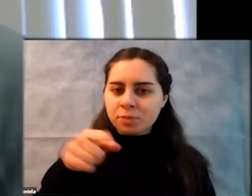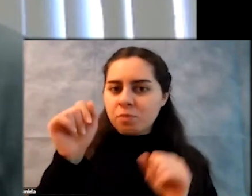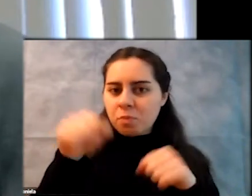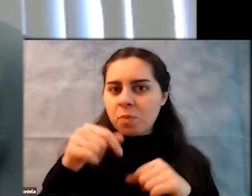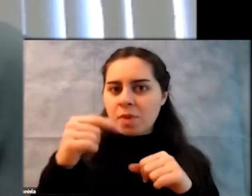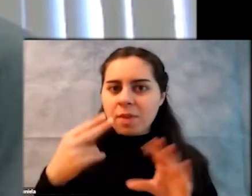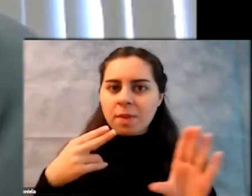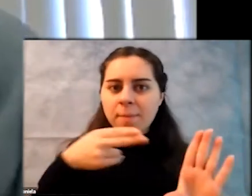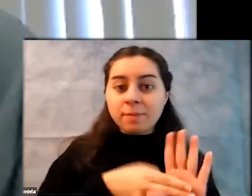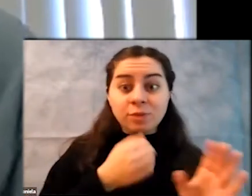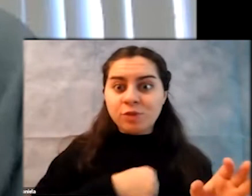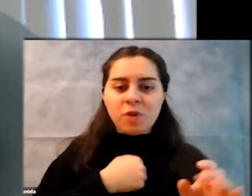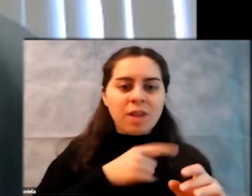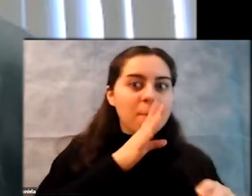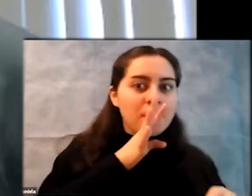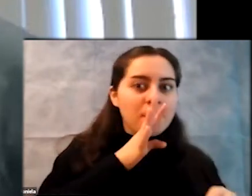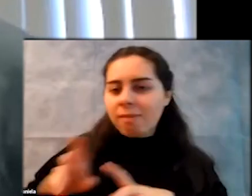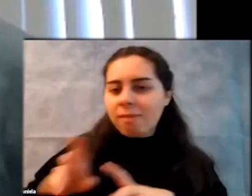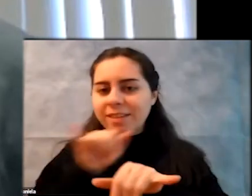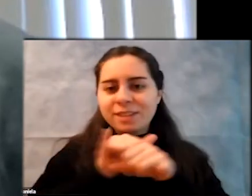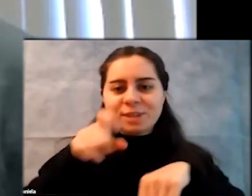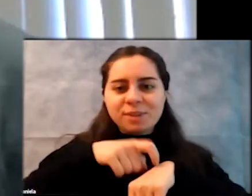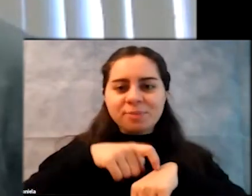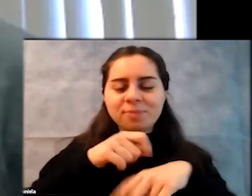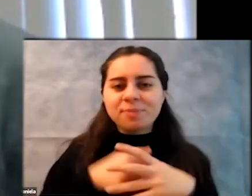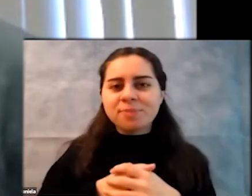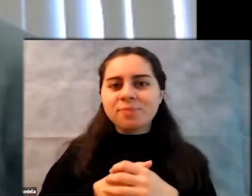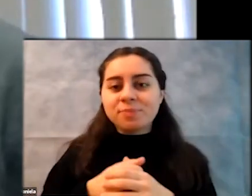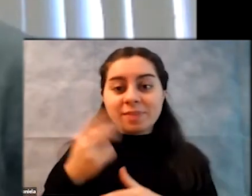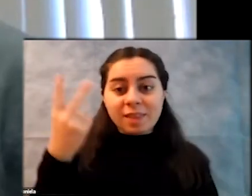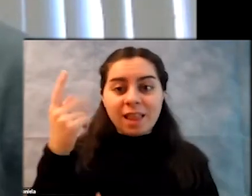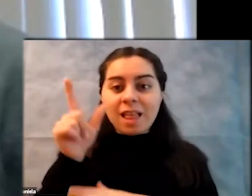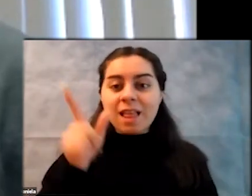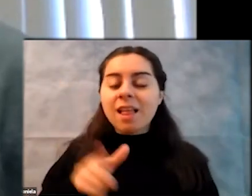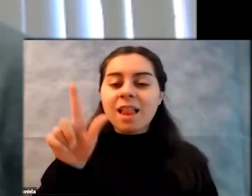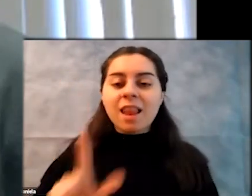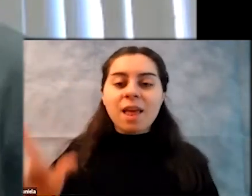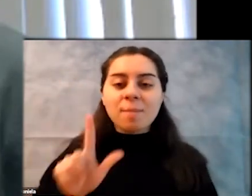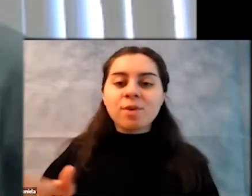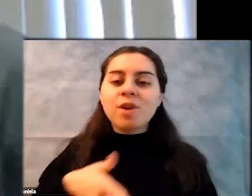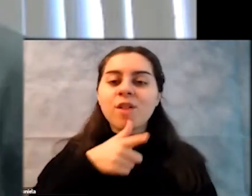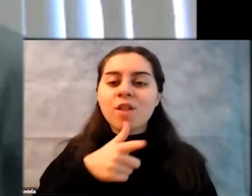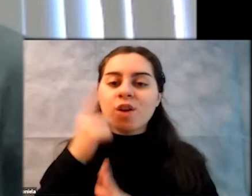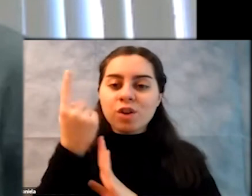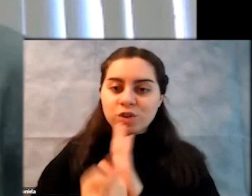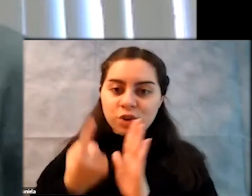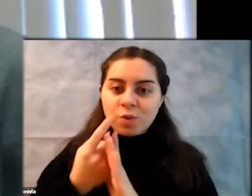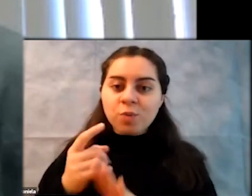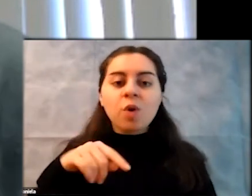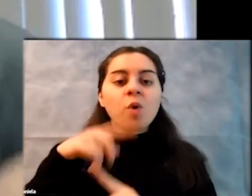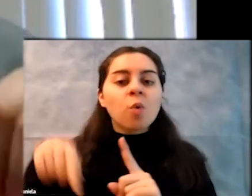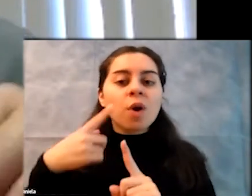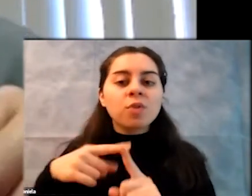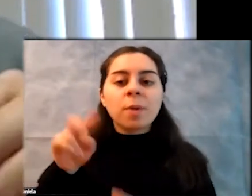hard time copying and pasting. Okay, there you go. So yeah, vote for that library lunch hour, and then tune in on the 23rd at 2 p.m.